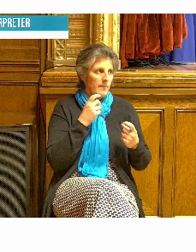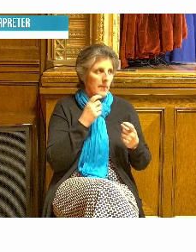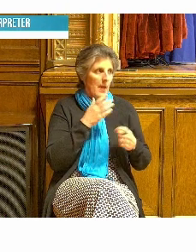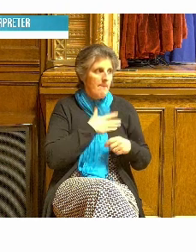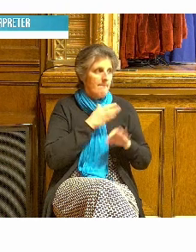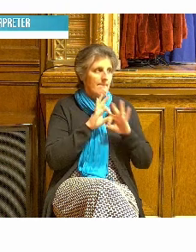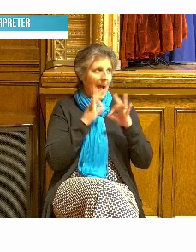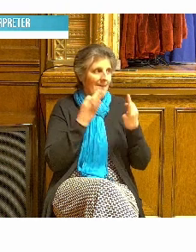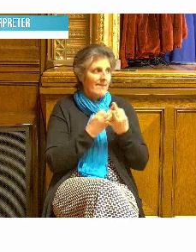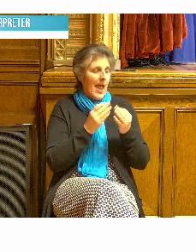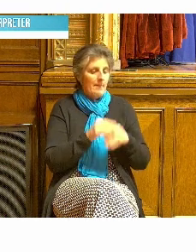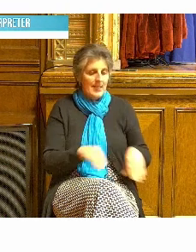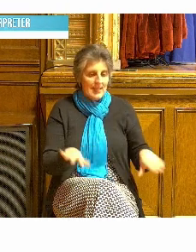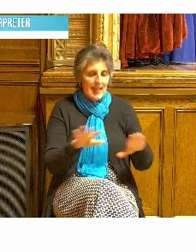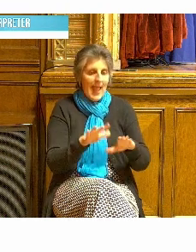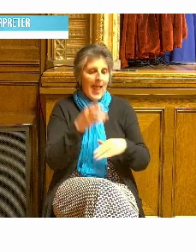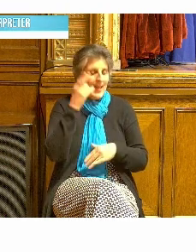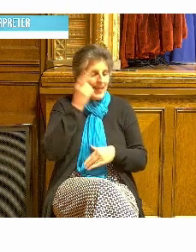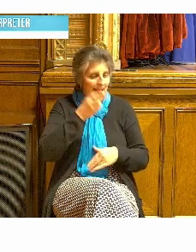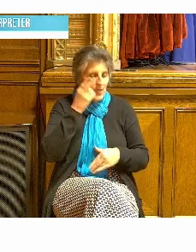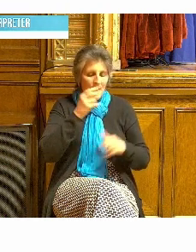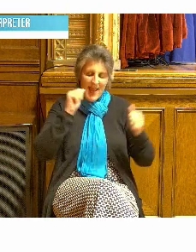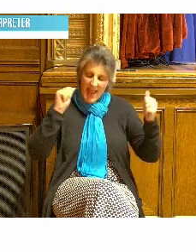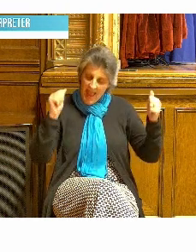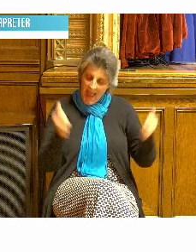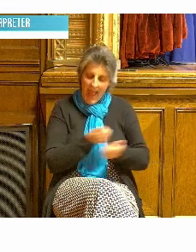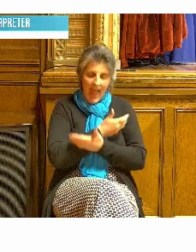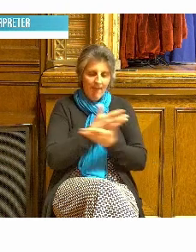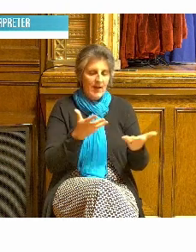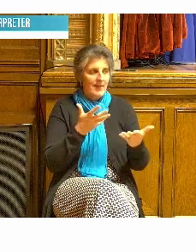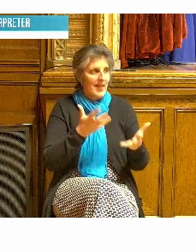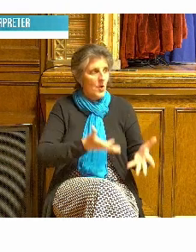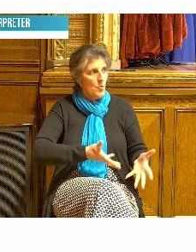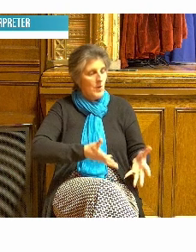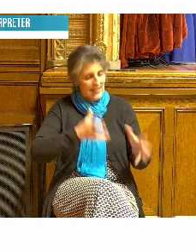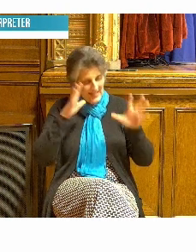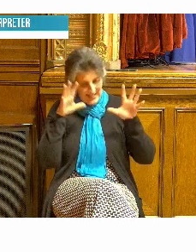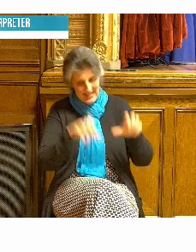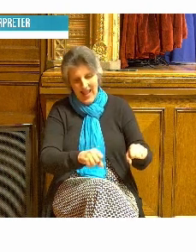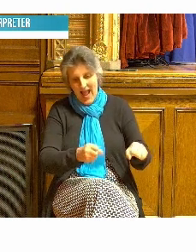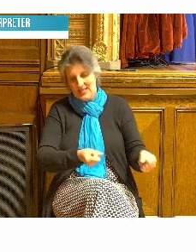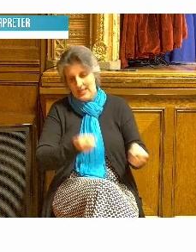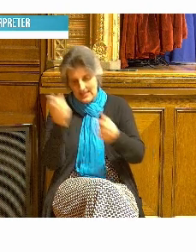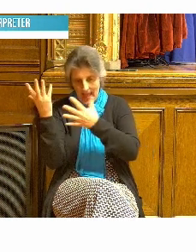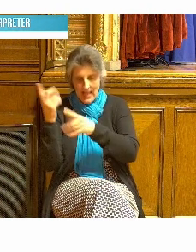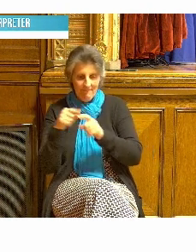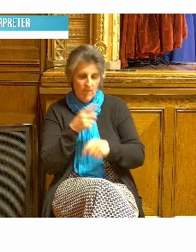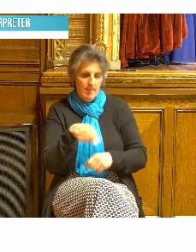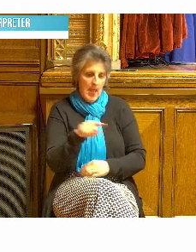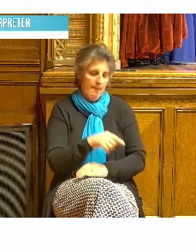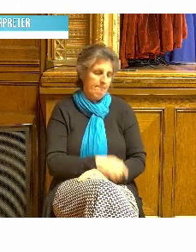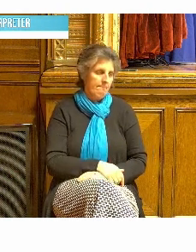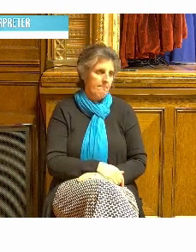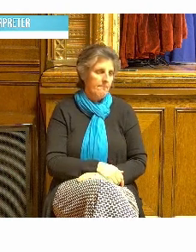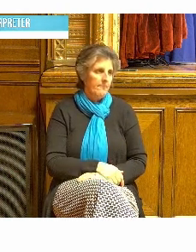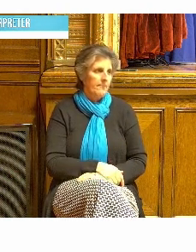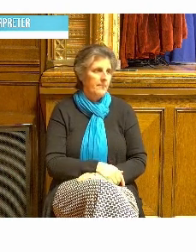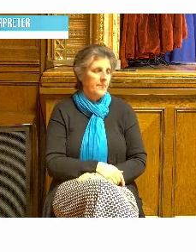My family's land, history, everything was snatched and taken from them.